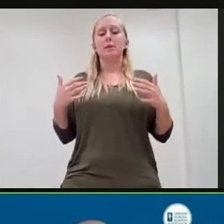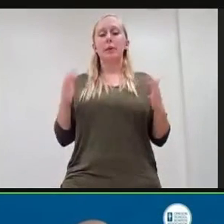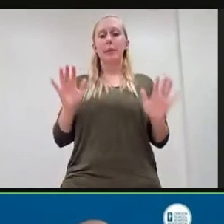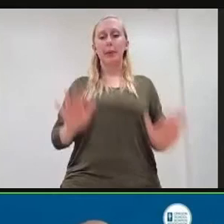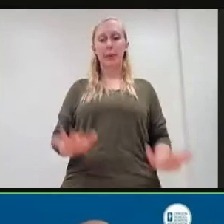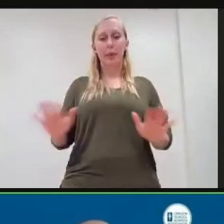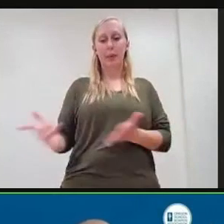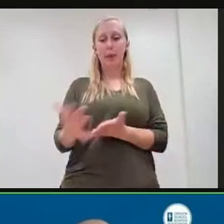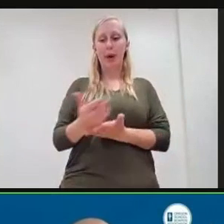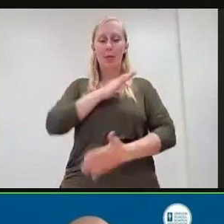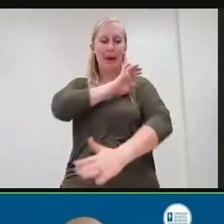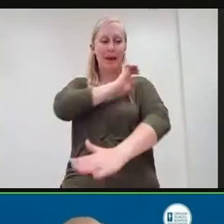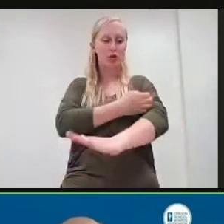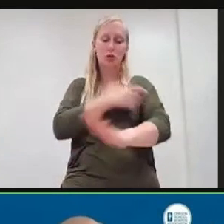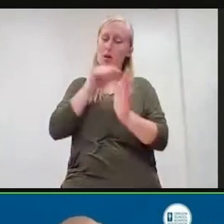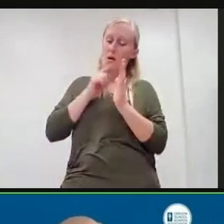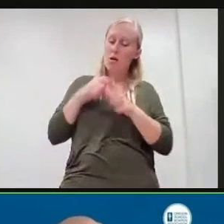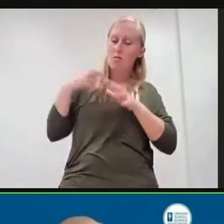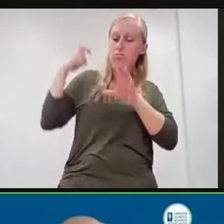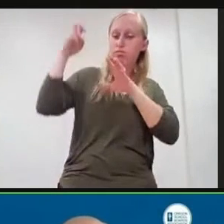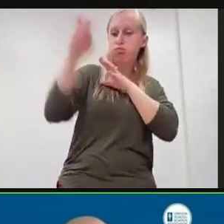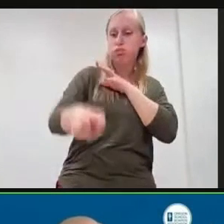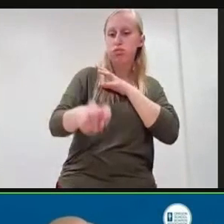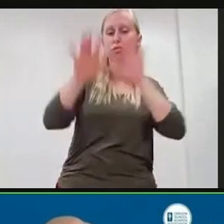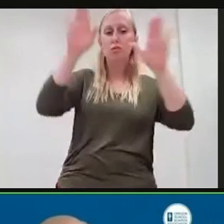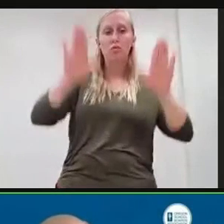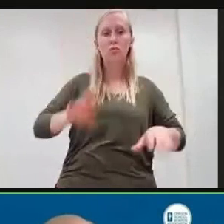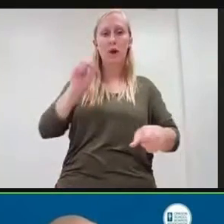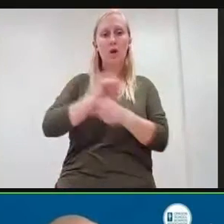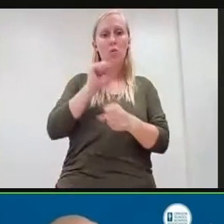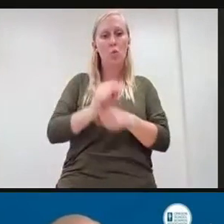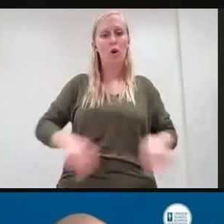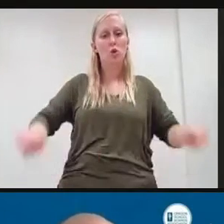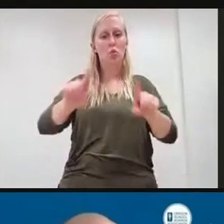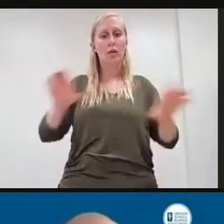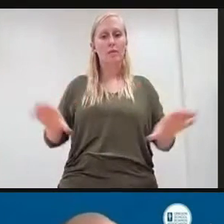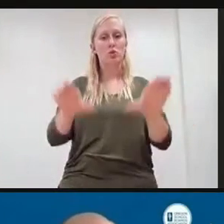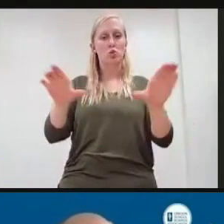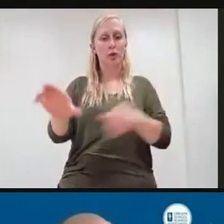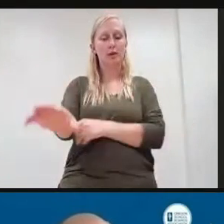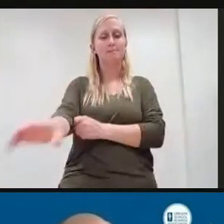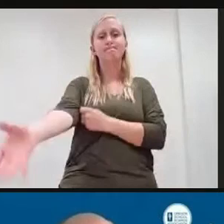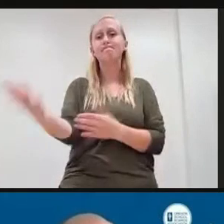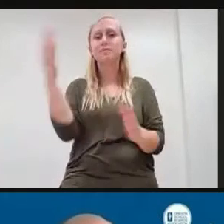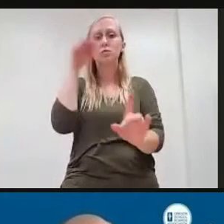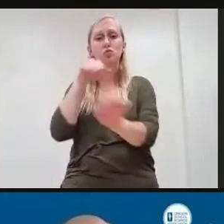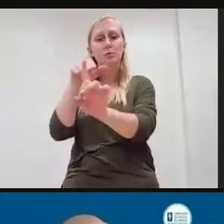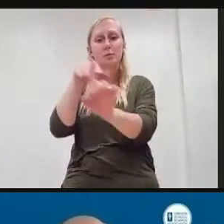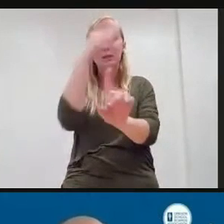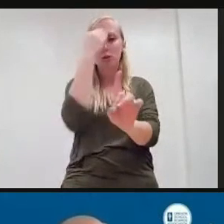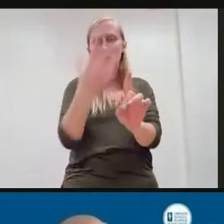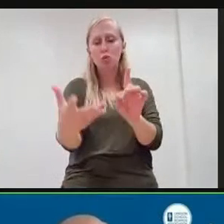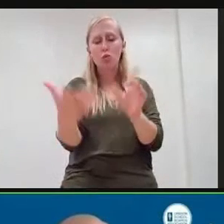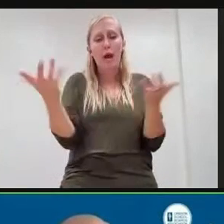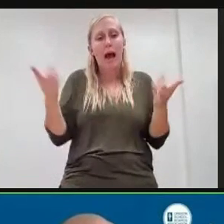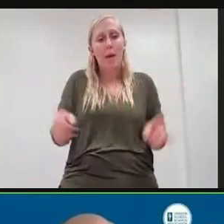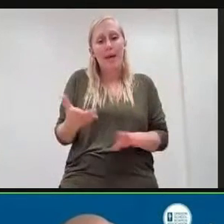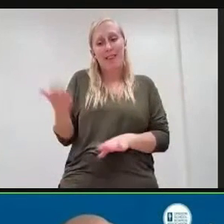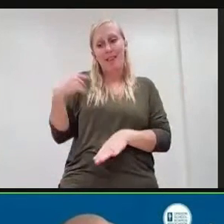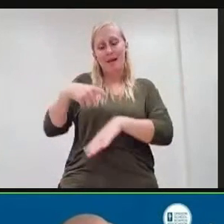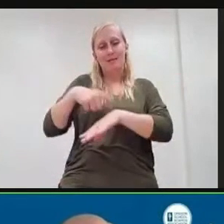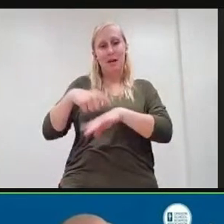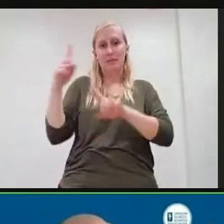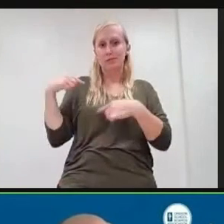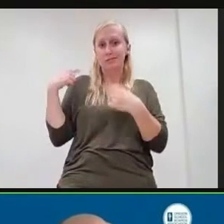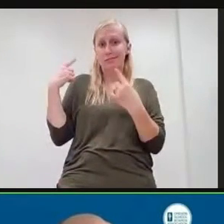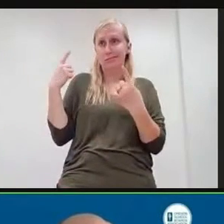and dive into this great work that the board has been doing. So just reminding you what we did last time, because it's